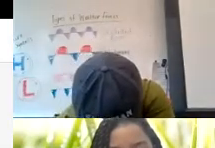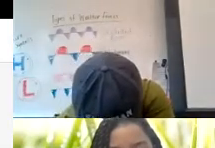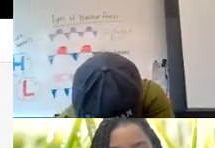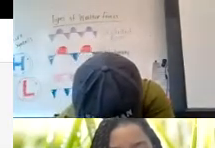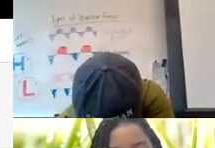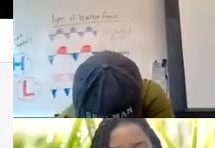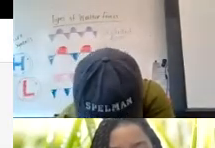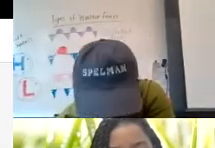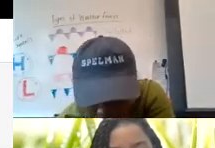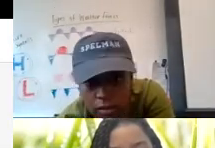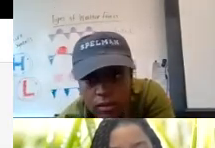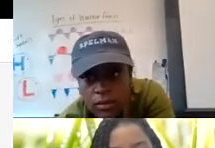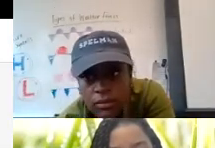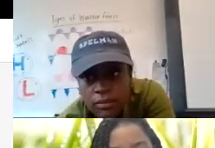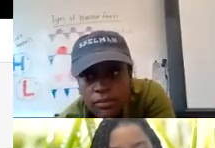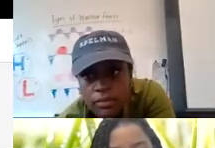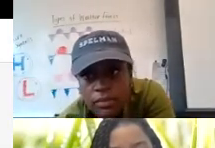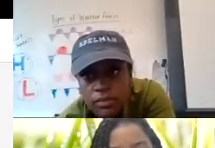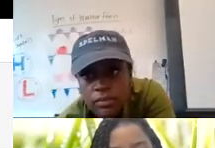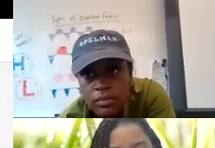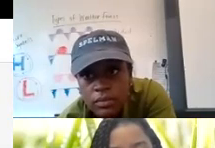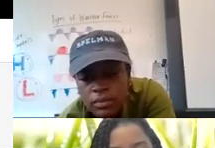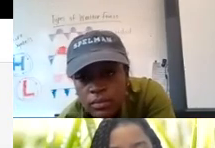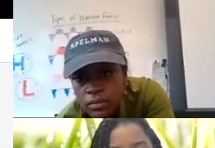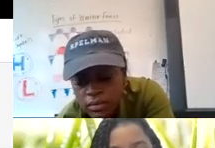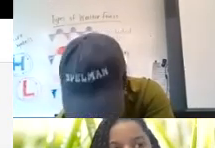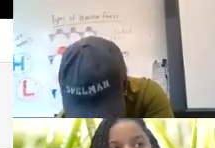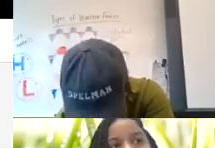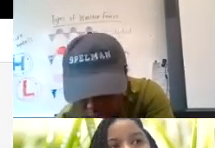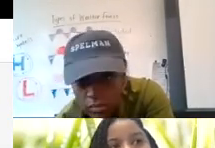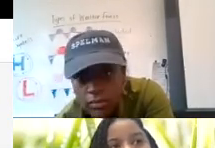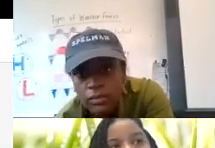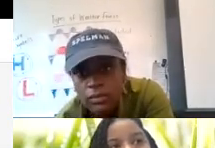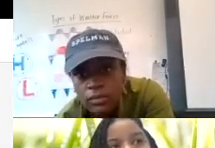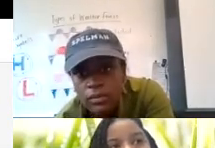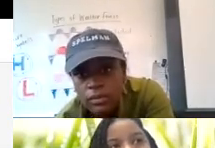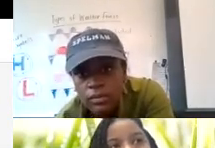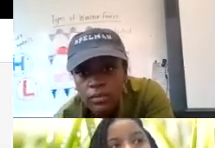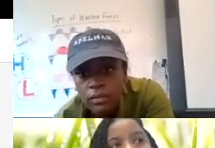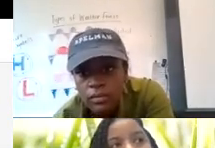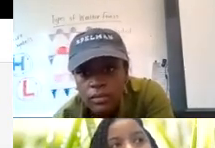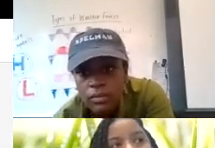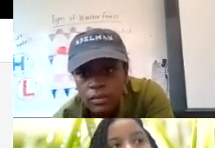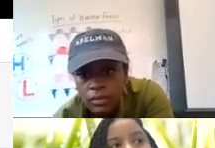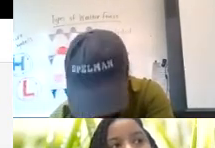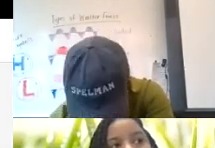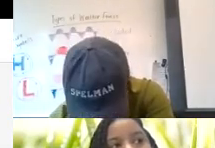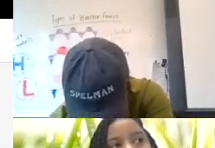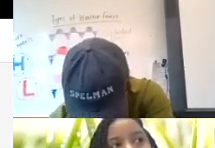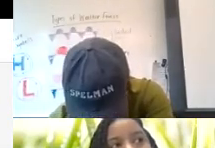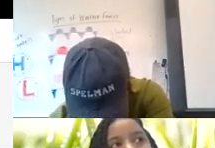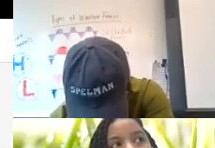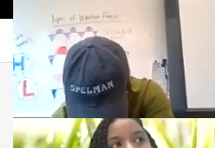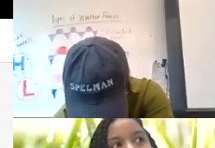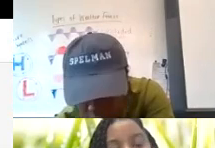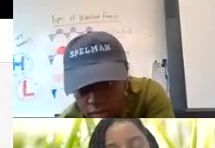them beyond college and career ready, to be college and career ready. Just quickly, the agenda, the greetings, we did the housekeeping.